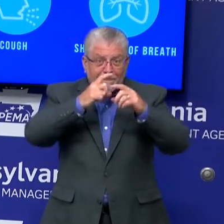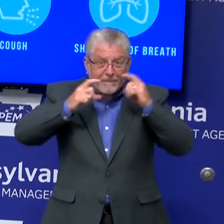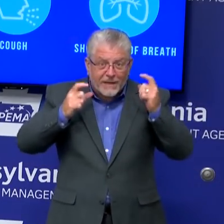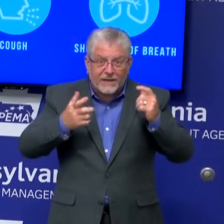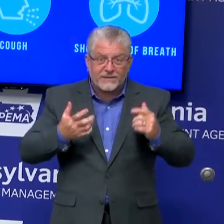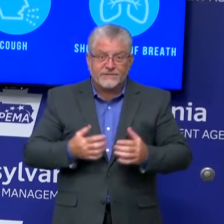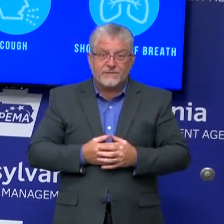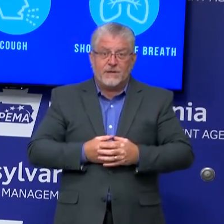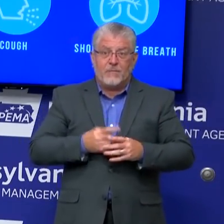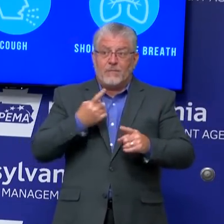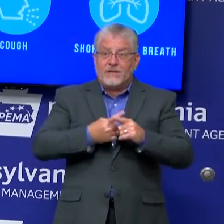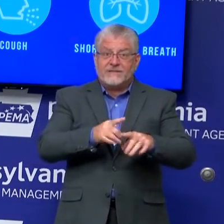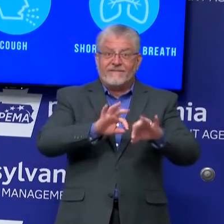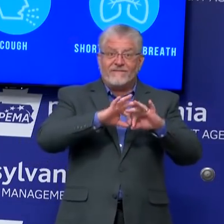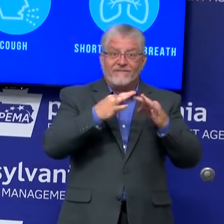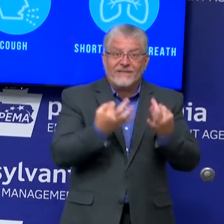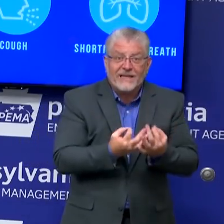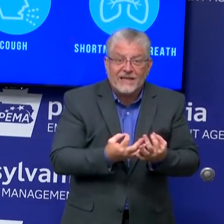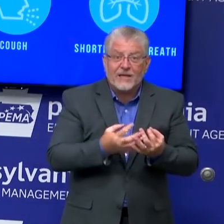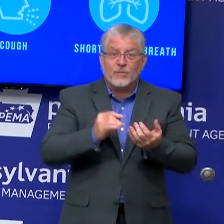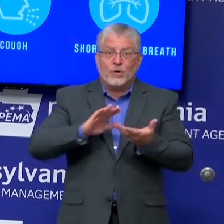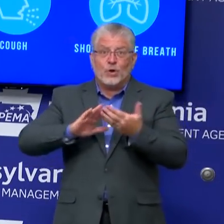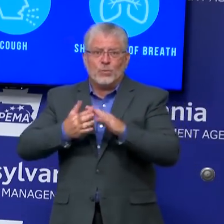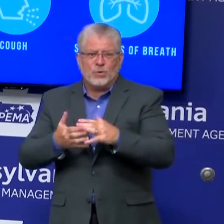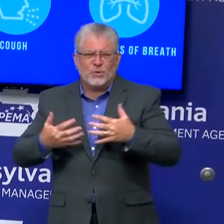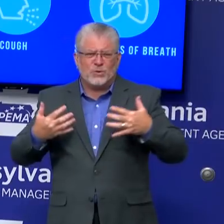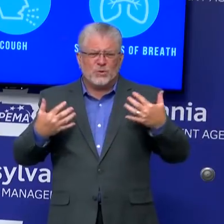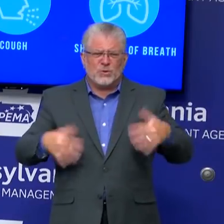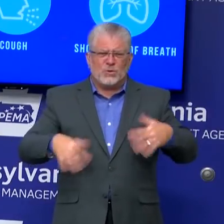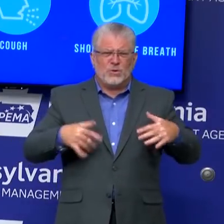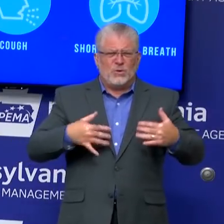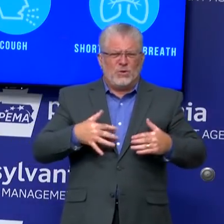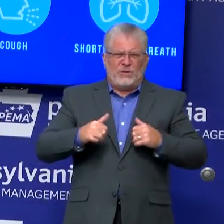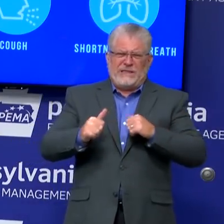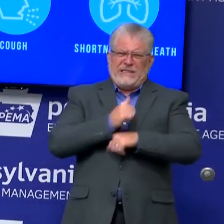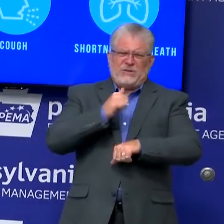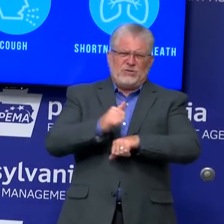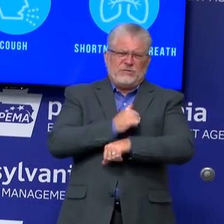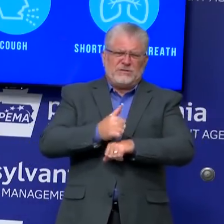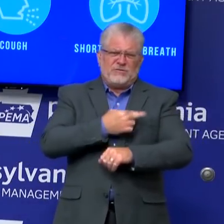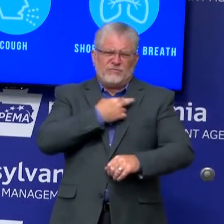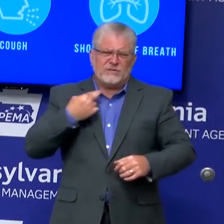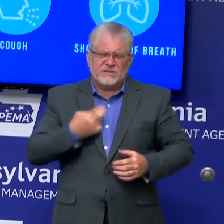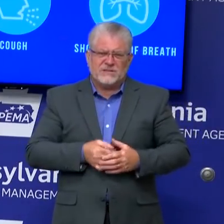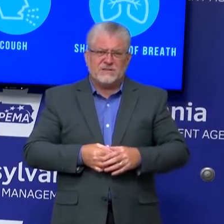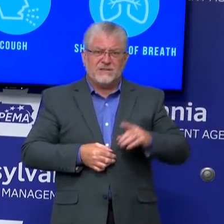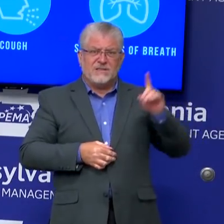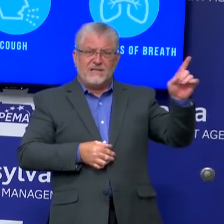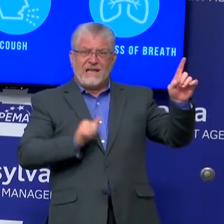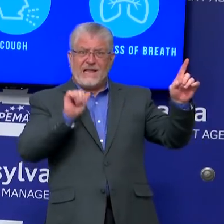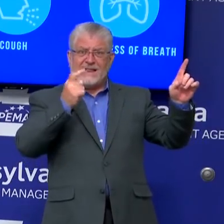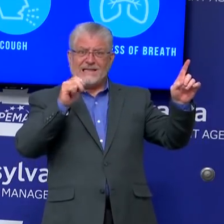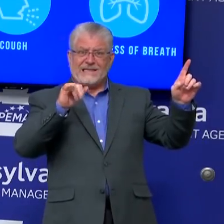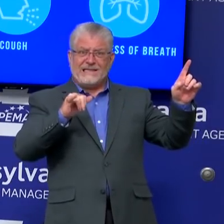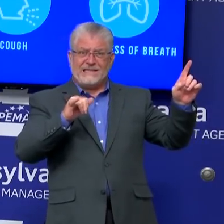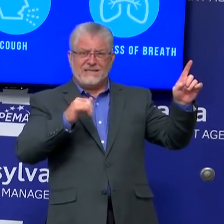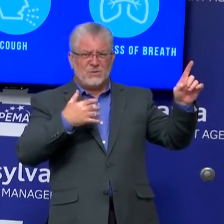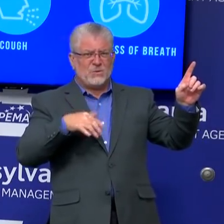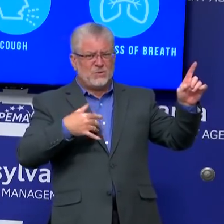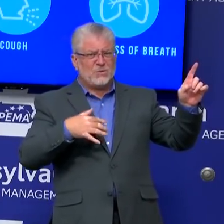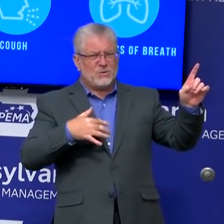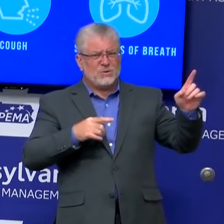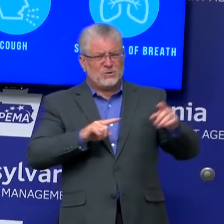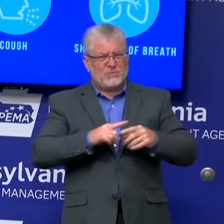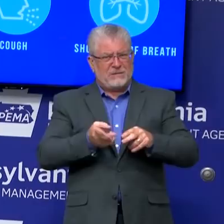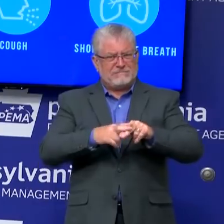and the community at risk. And that's what we have been seeing in Allegheny County. We've had extensive discussions with Dr. Bogan, have strongly supported the